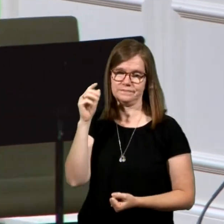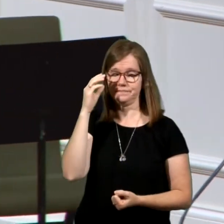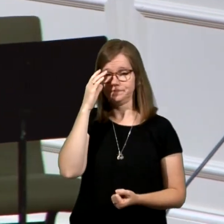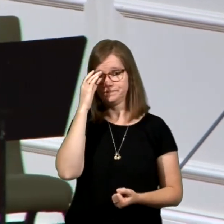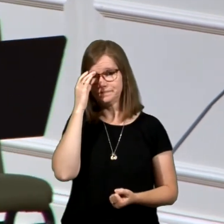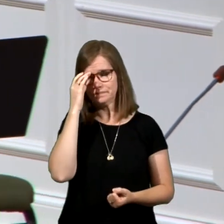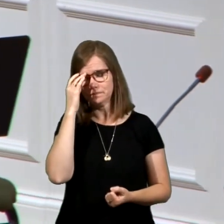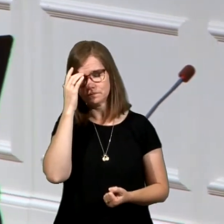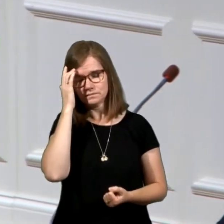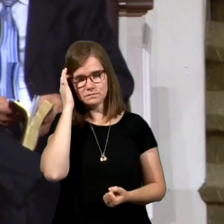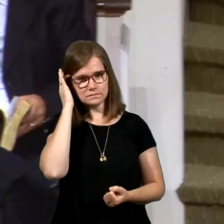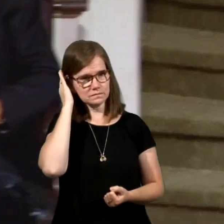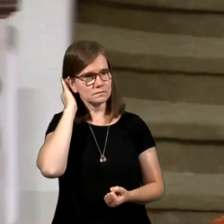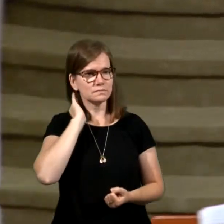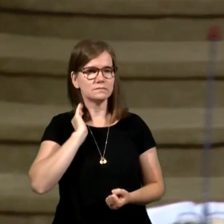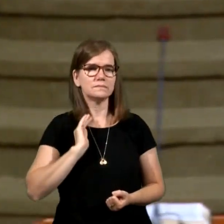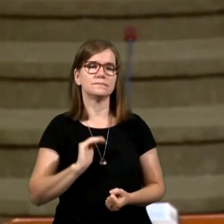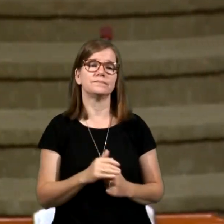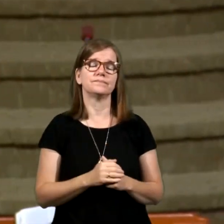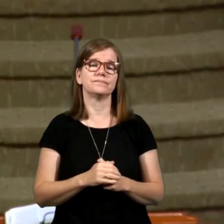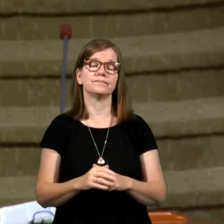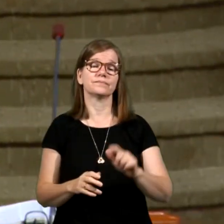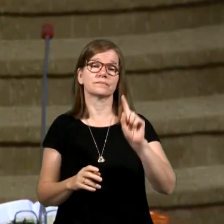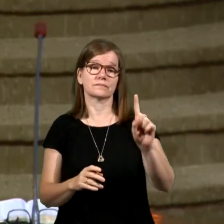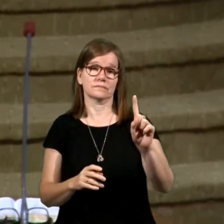Well, number one, justified.